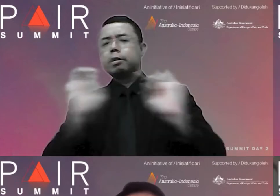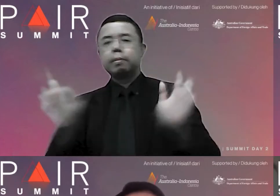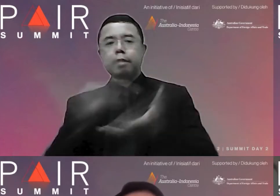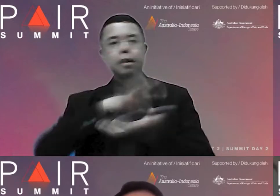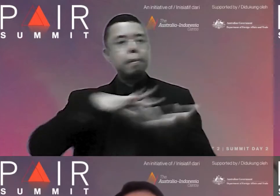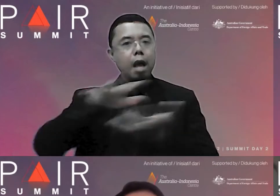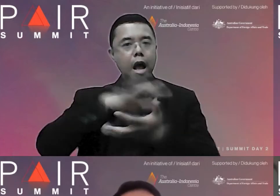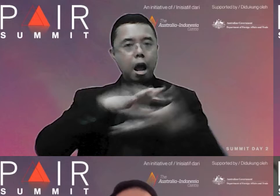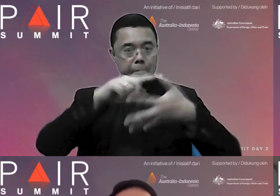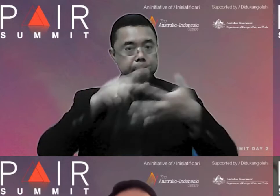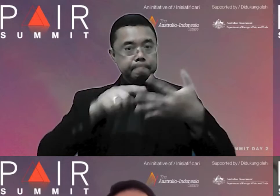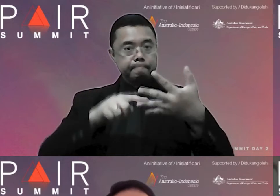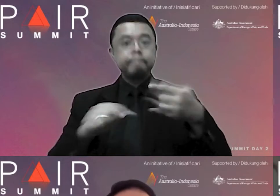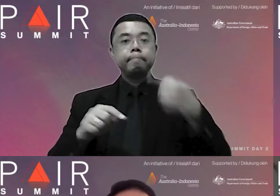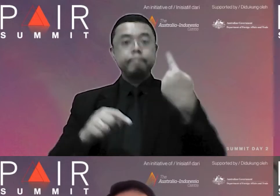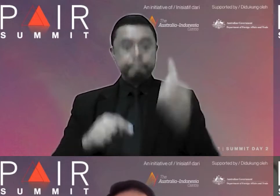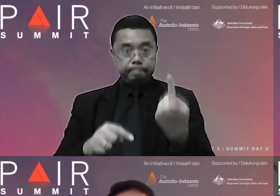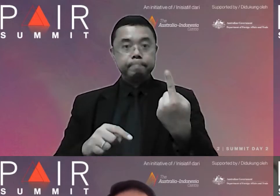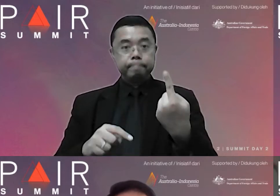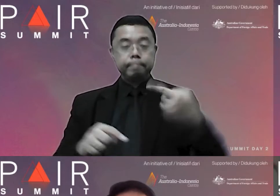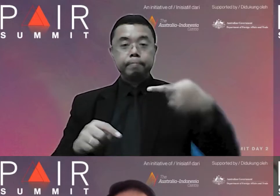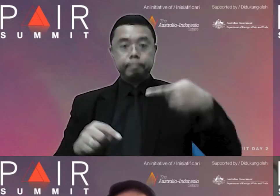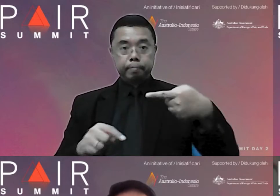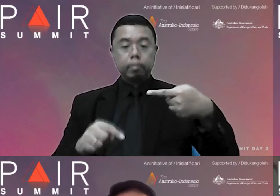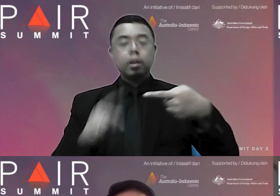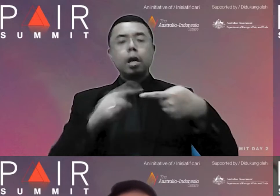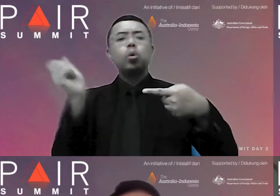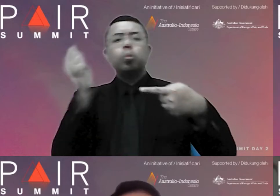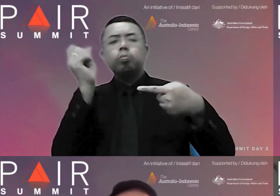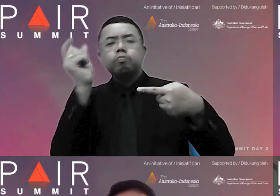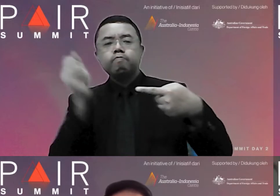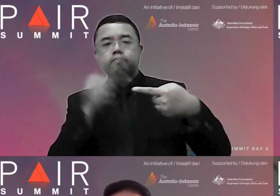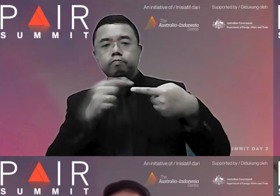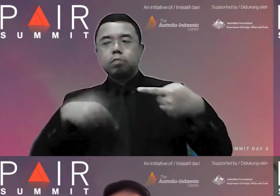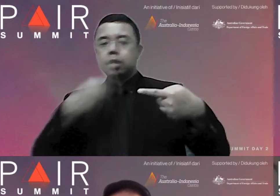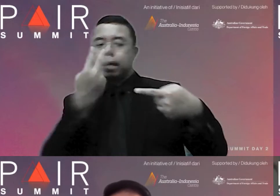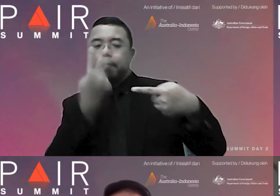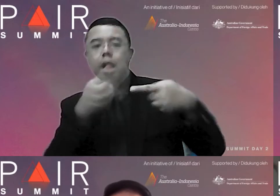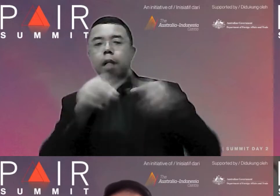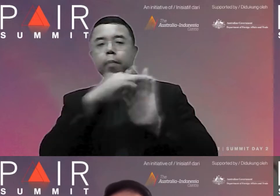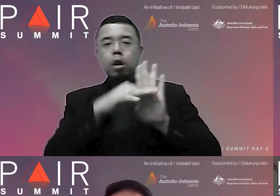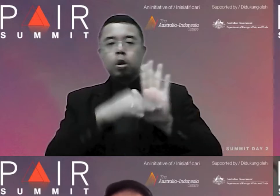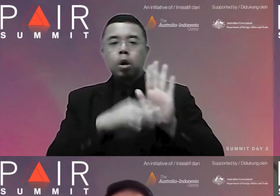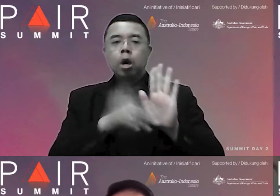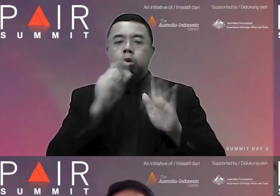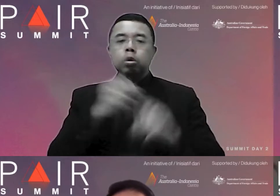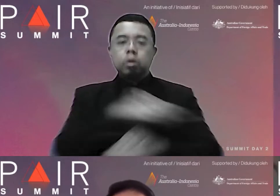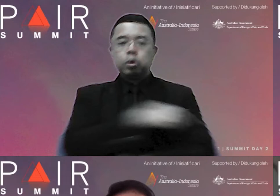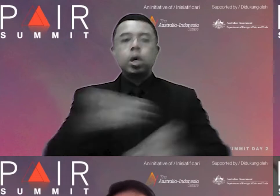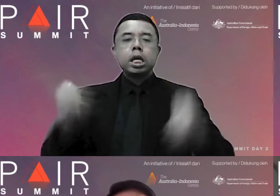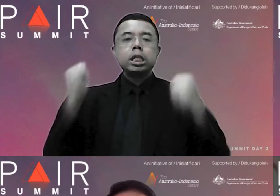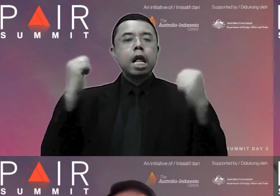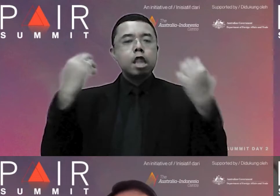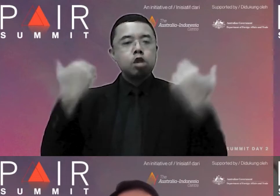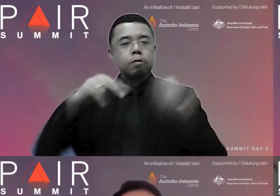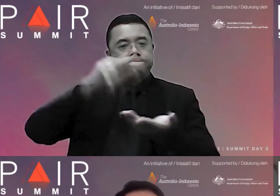in general, the policy for occupational health and safety actually has been set quite